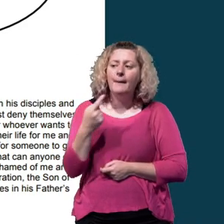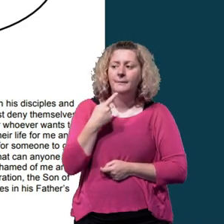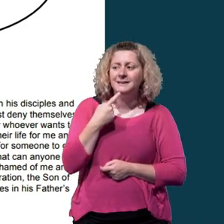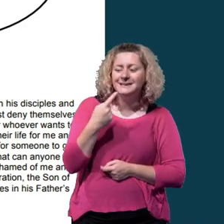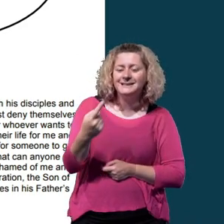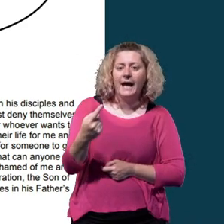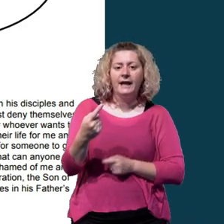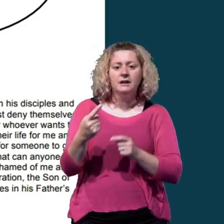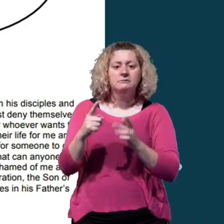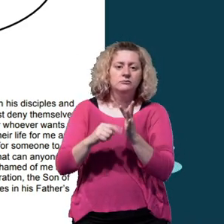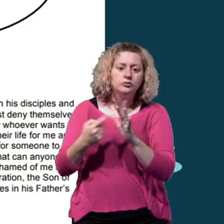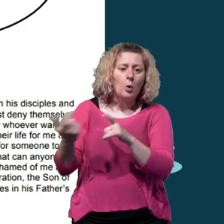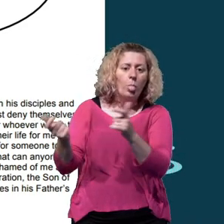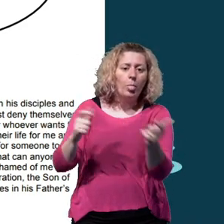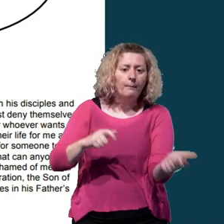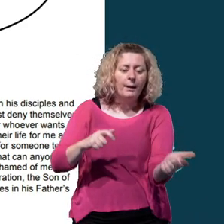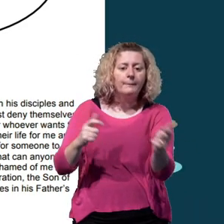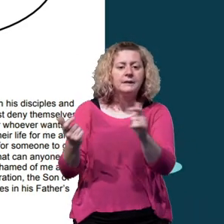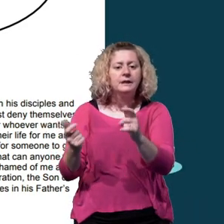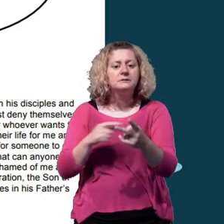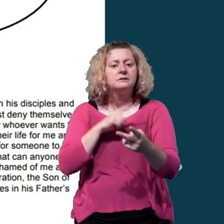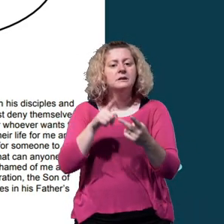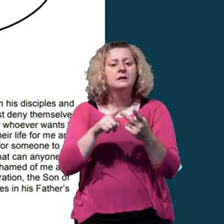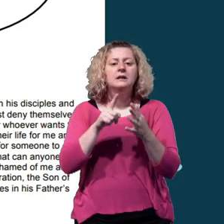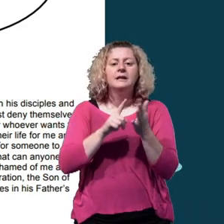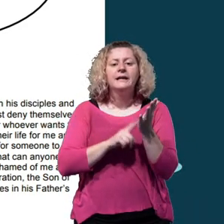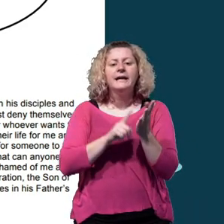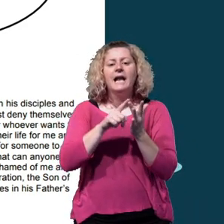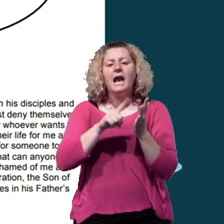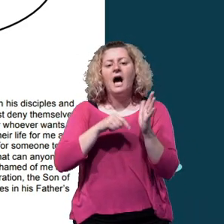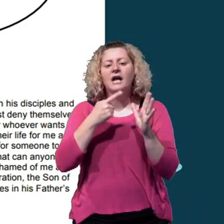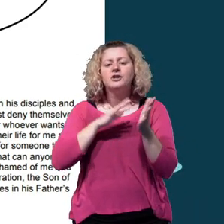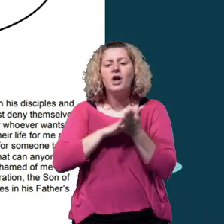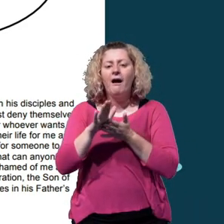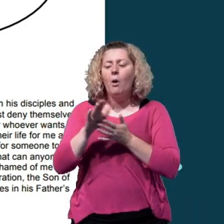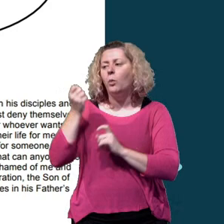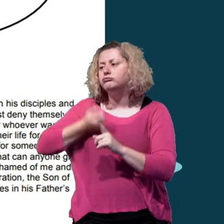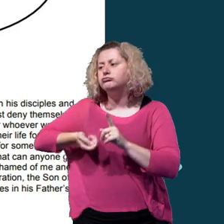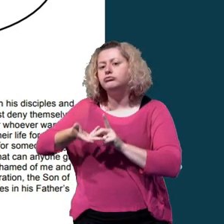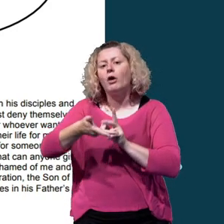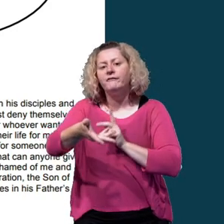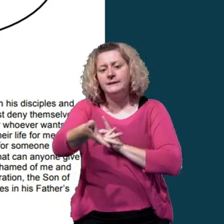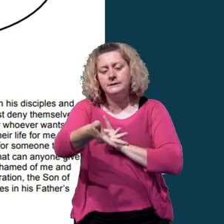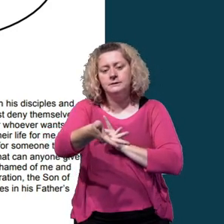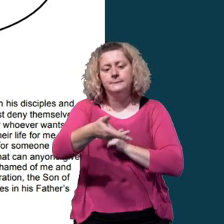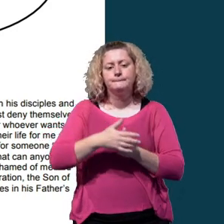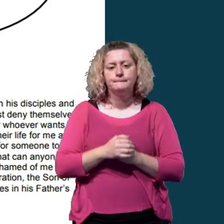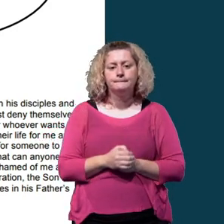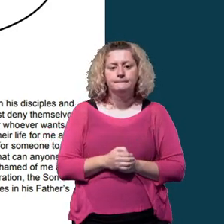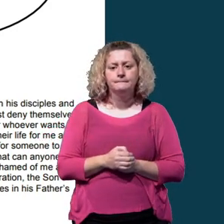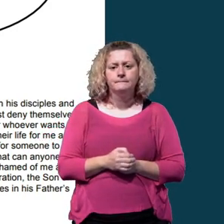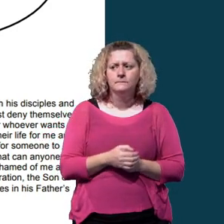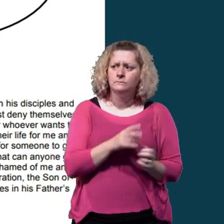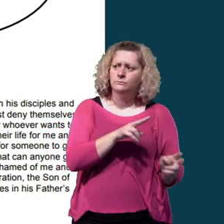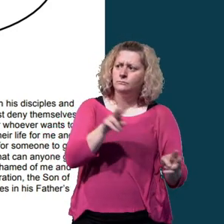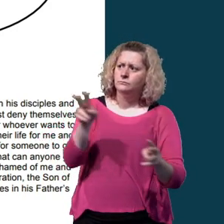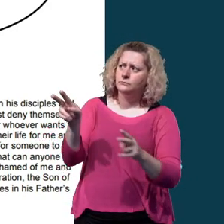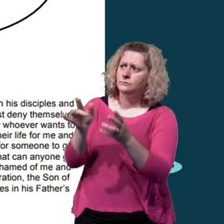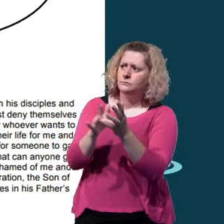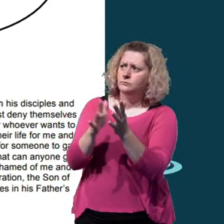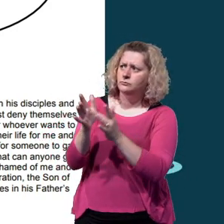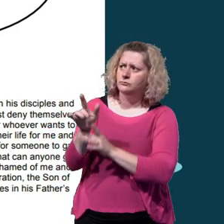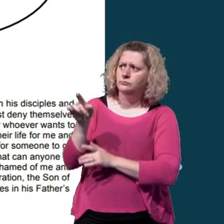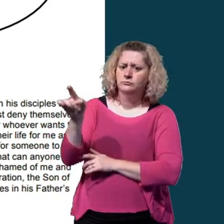He's John the Baptist. He's Elijah. He's one of the prophets. So if, as you look at Jesus, you think he's a great